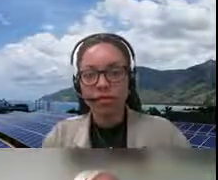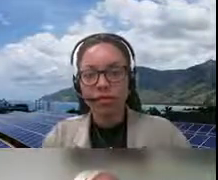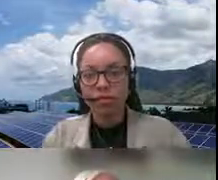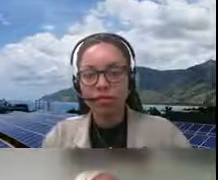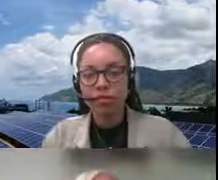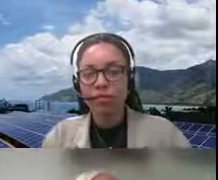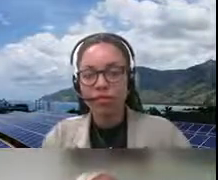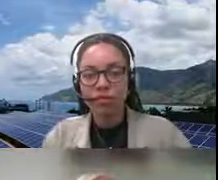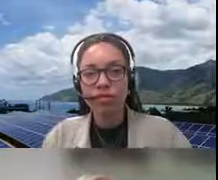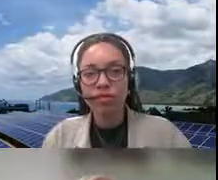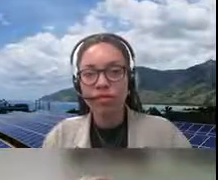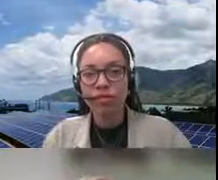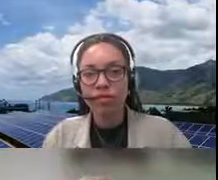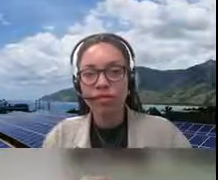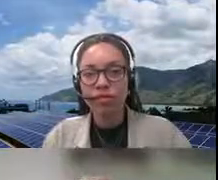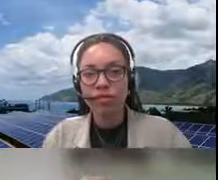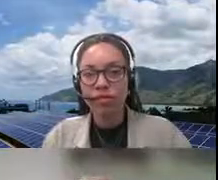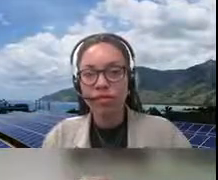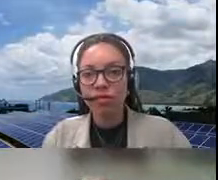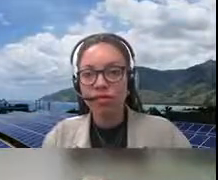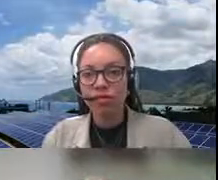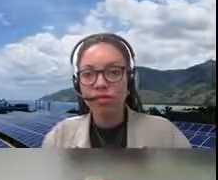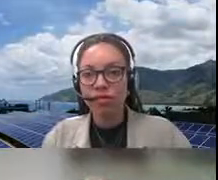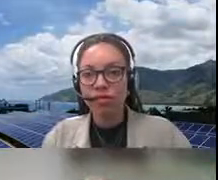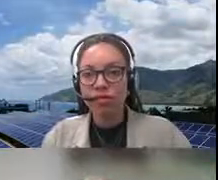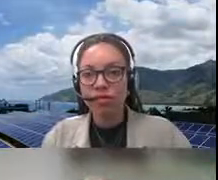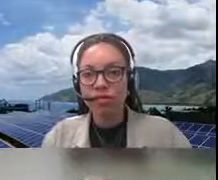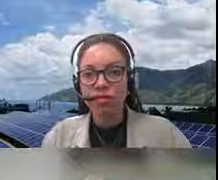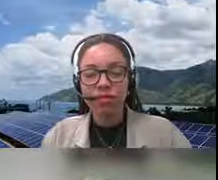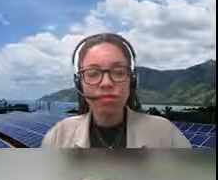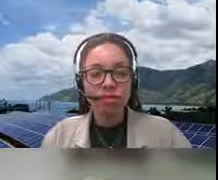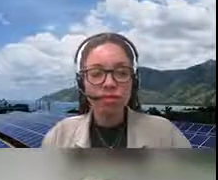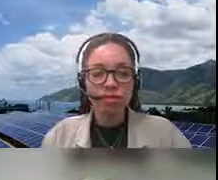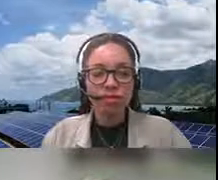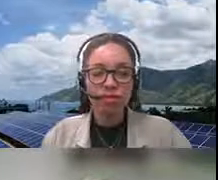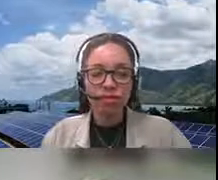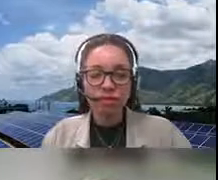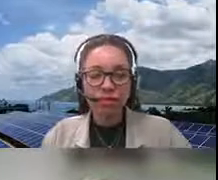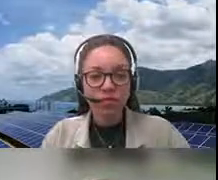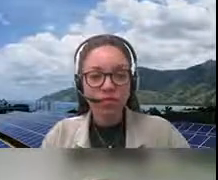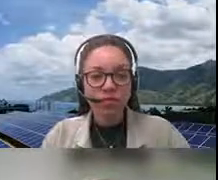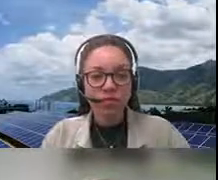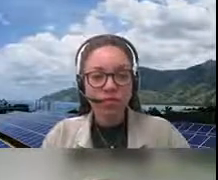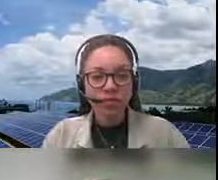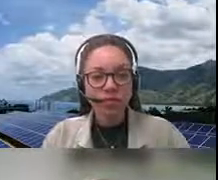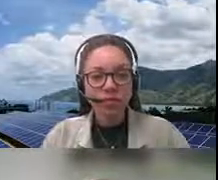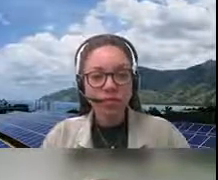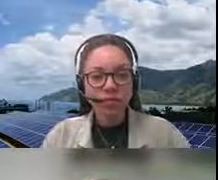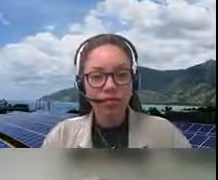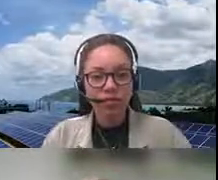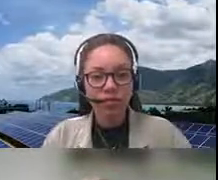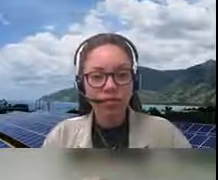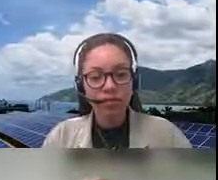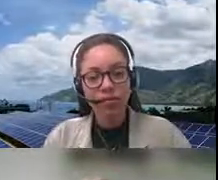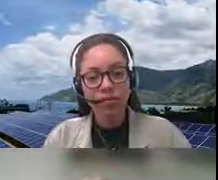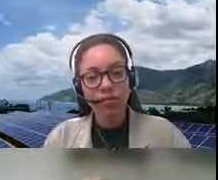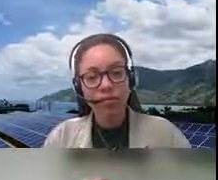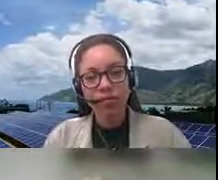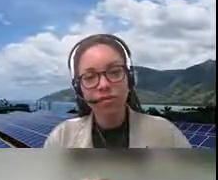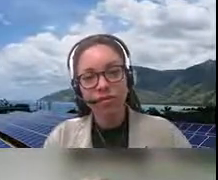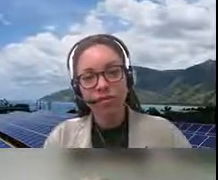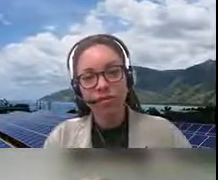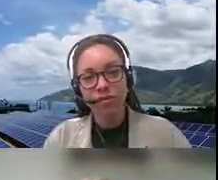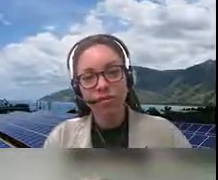of the challenge. There is a lot of new technology and a lot of new thinking around all sorts of models around distributed